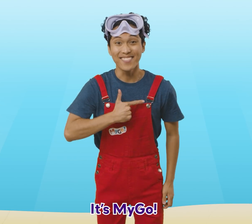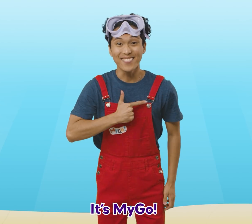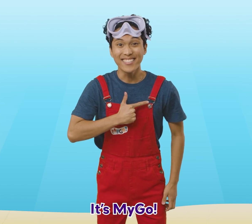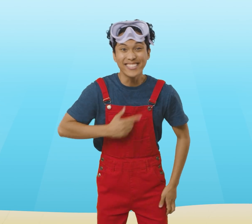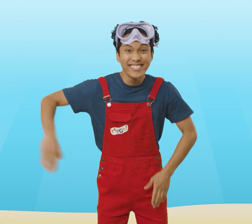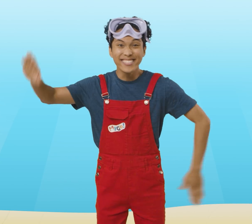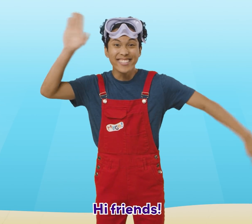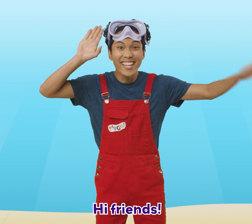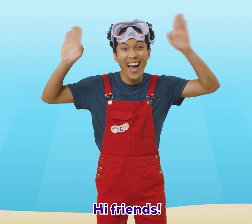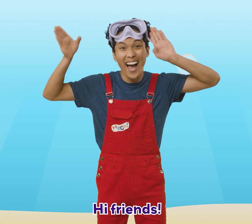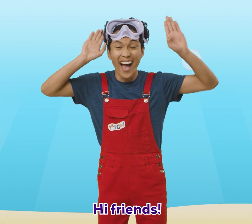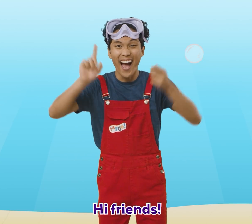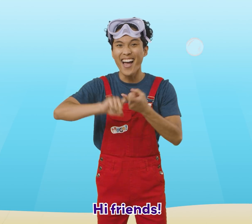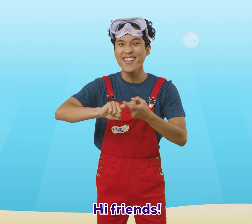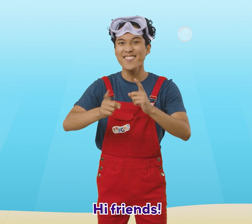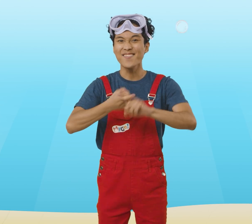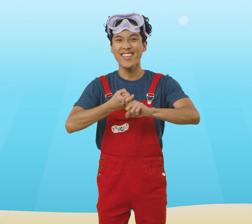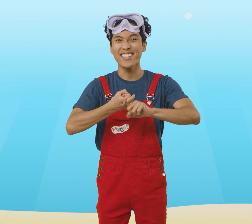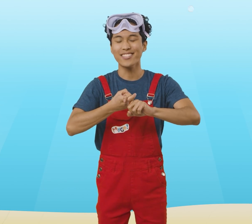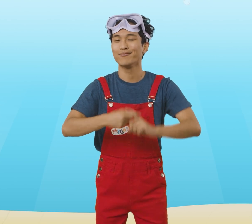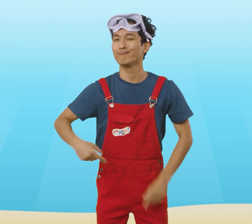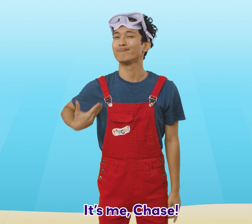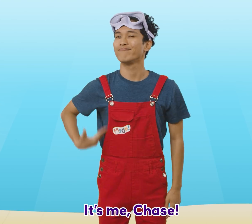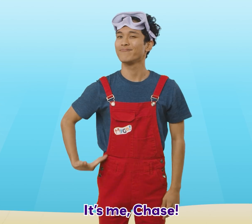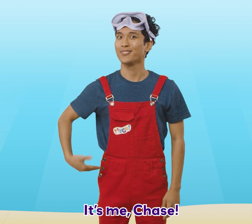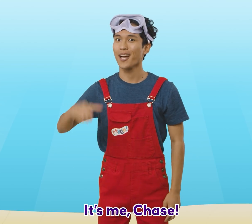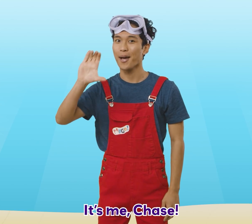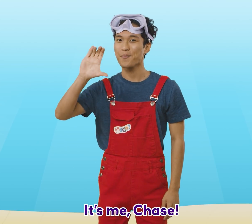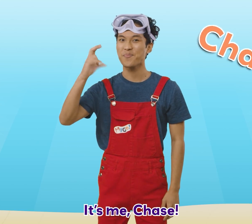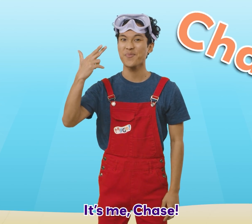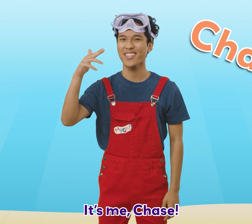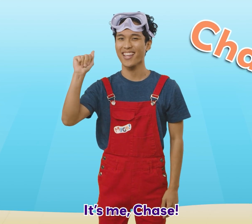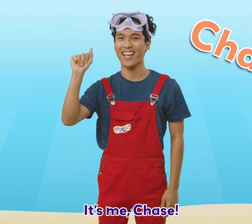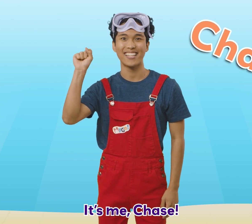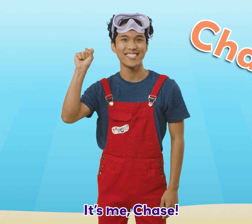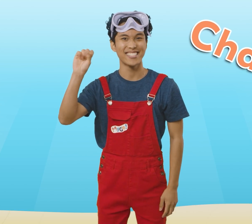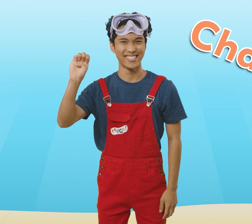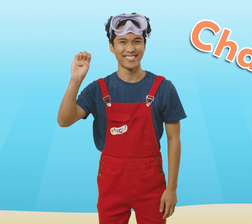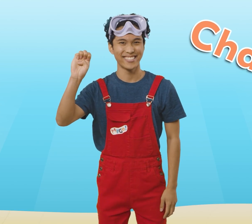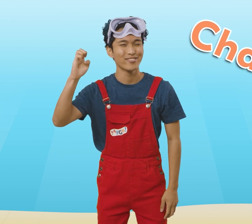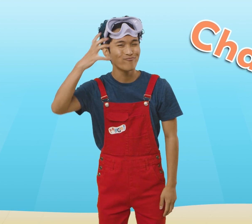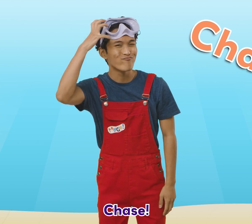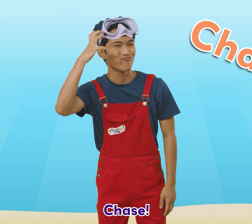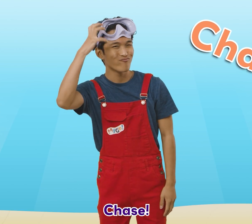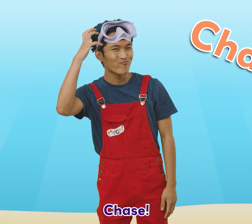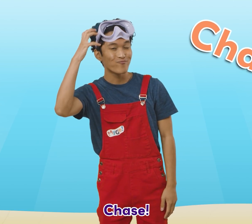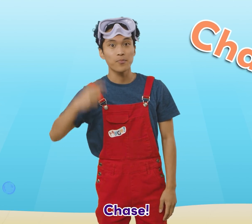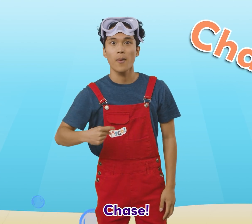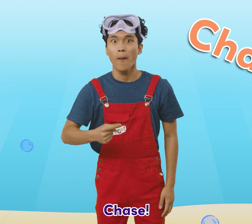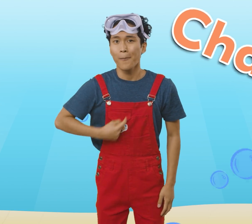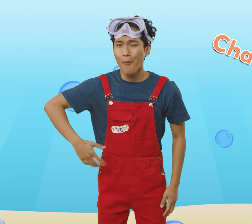my go. Hi, friends. It's me, Chase.